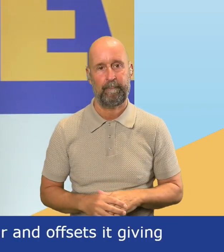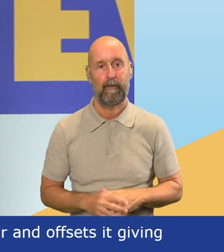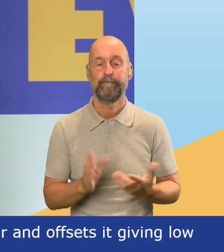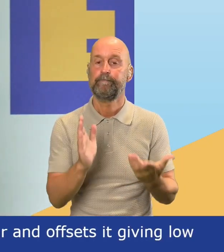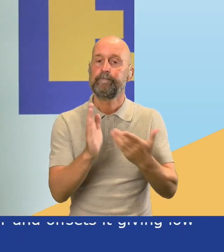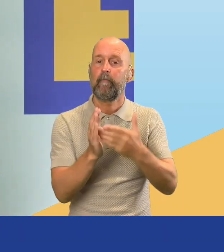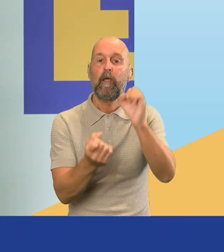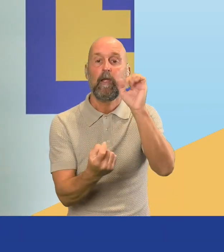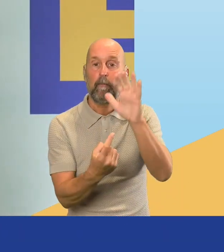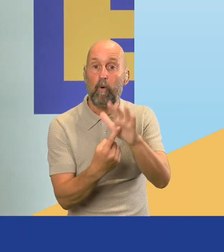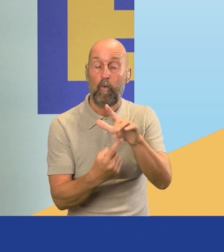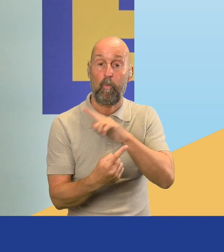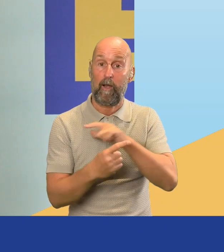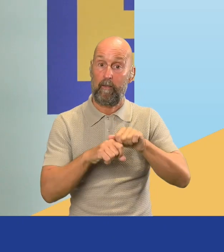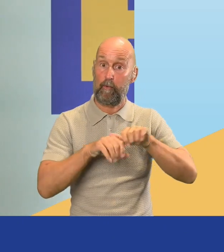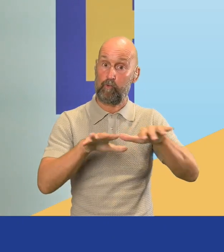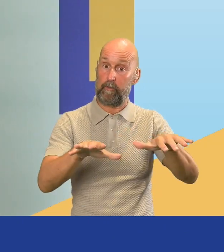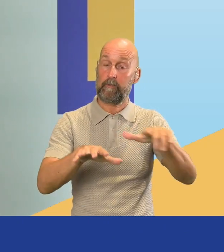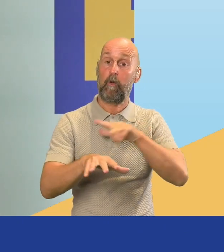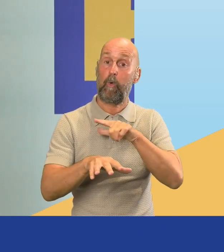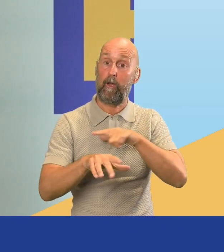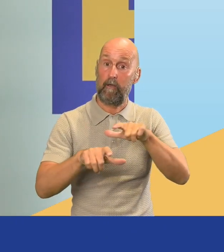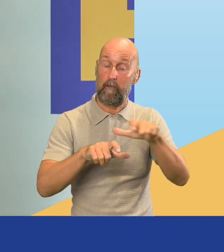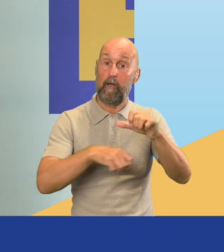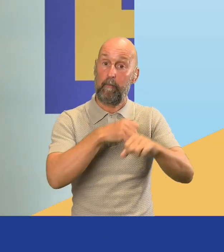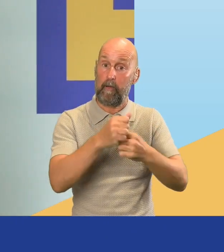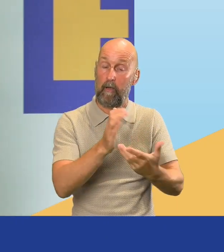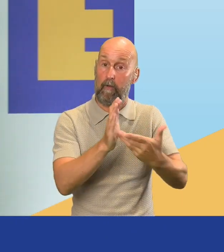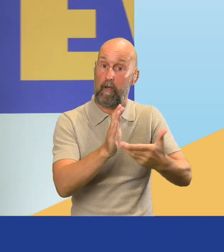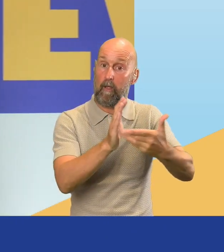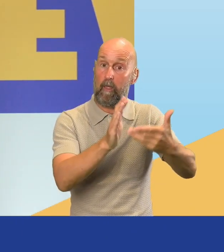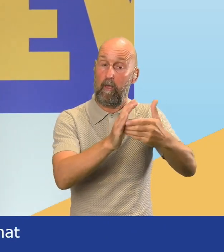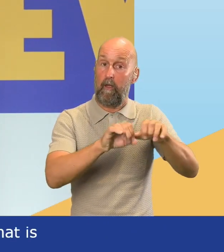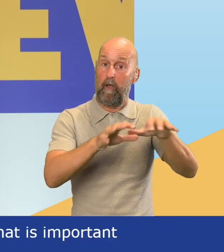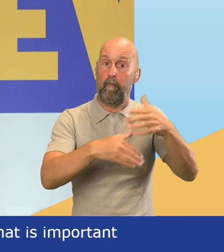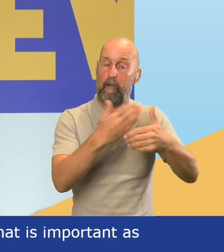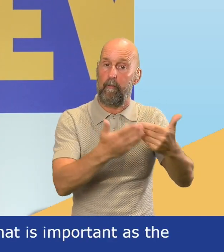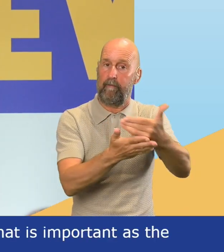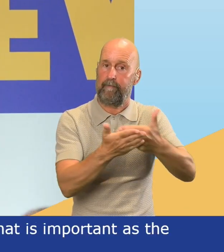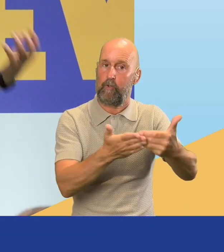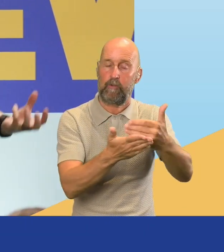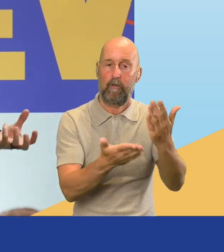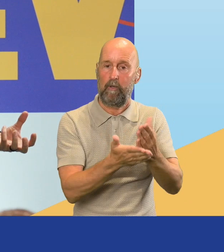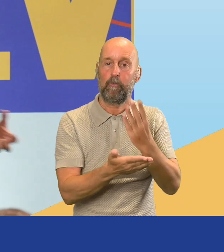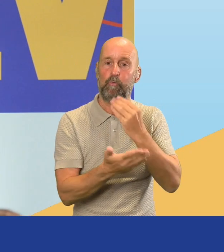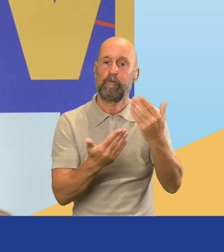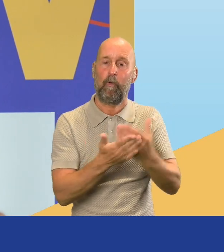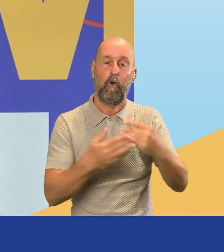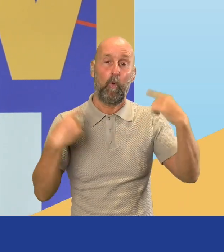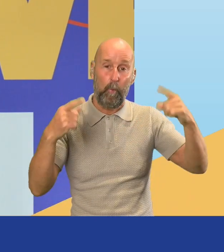really important about the grid is that as the grid continues to green up, it continues to get more efficient, it continues to use more